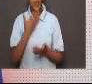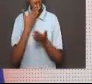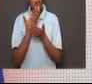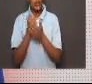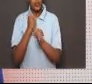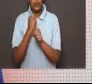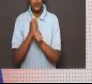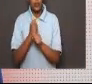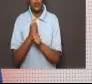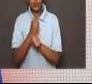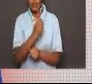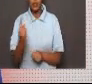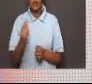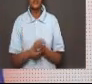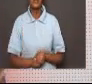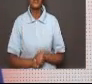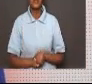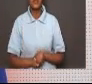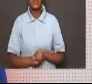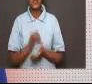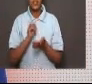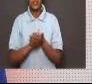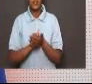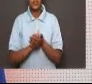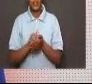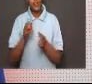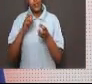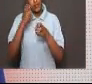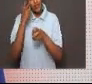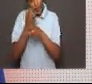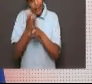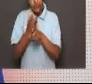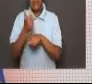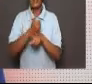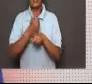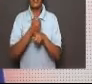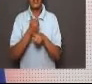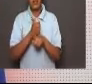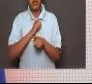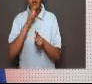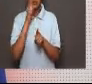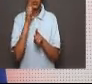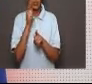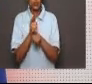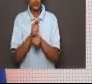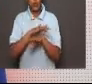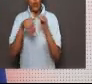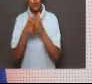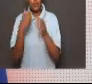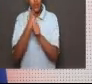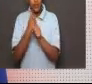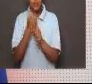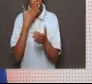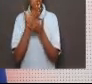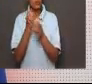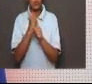Great work, everyone. That was a challenging activity, but I am sure that you all did a